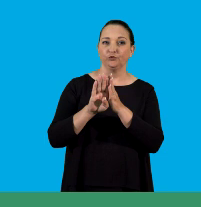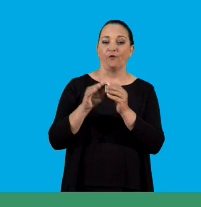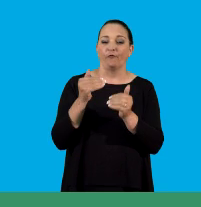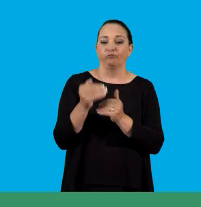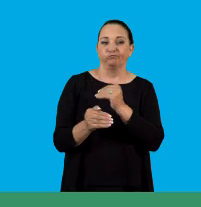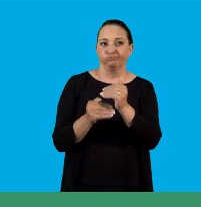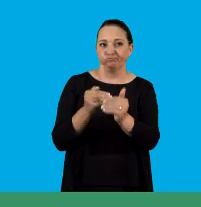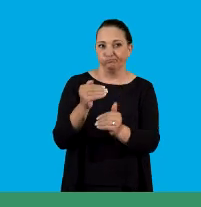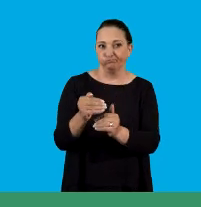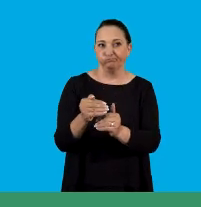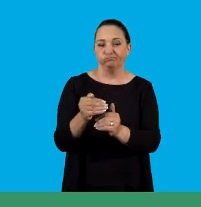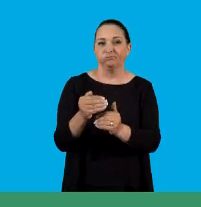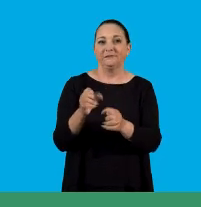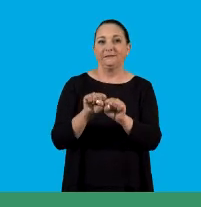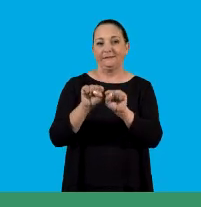and